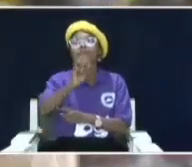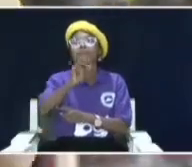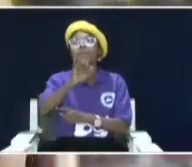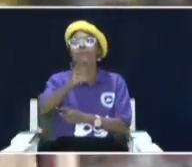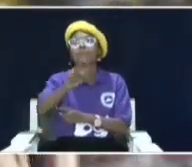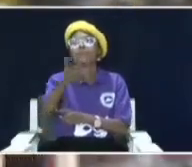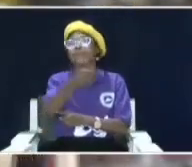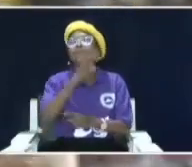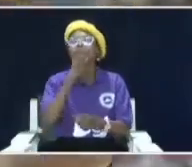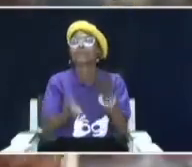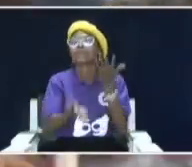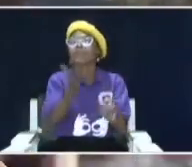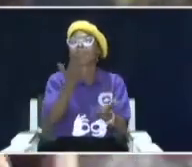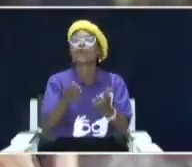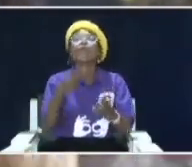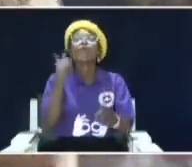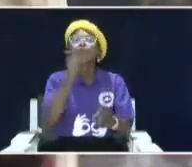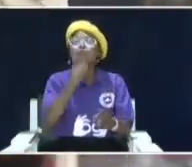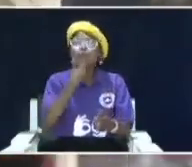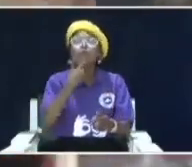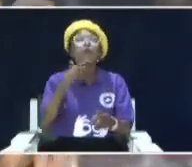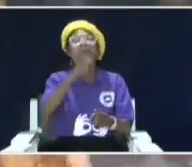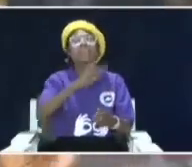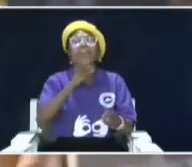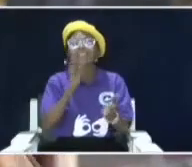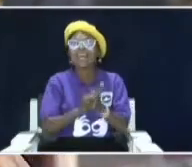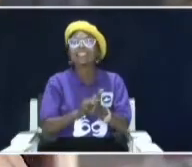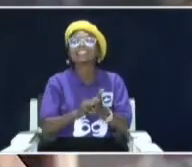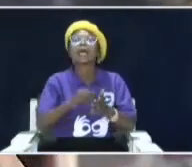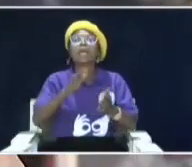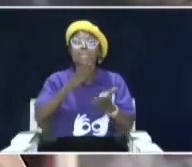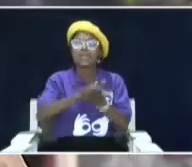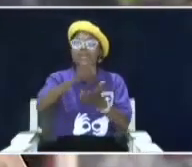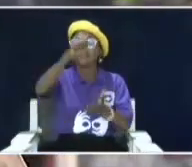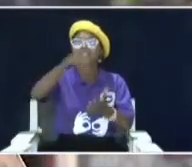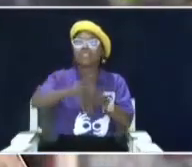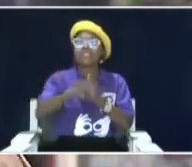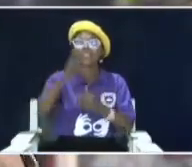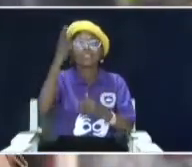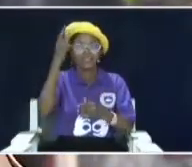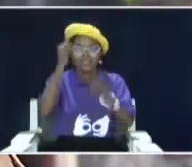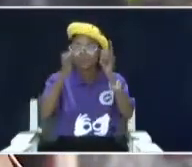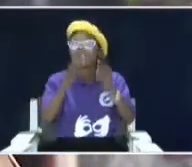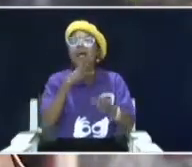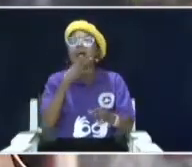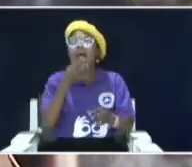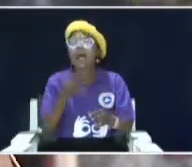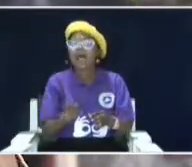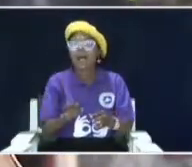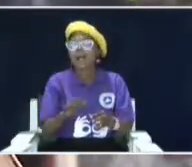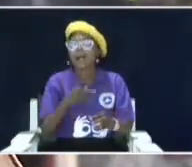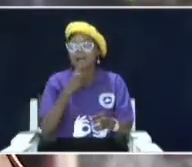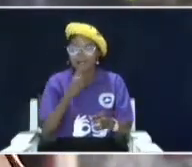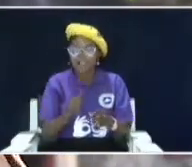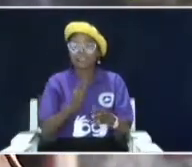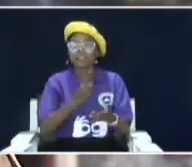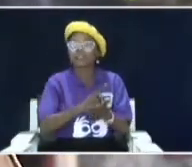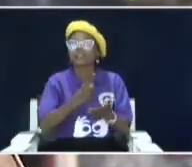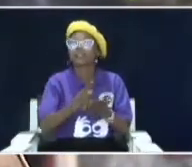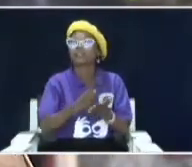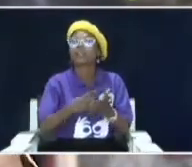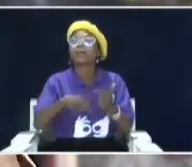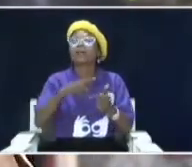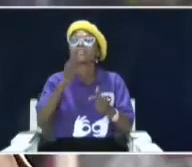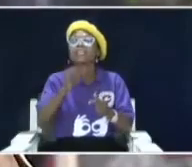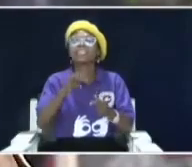God? Whosoever that believes in him and talks about him. He's not talking about title. He's talking about somebody